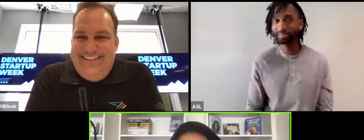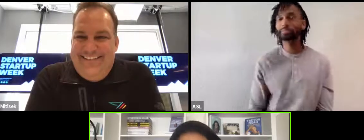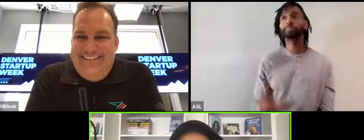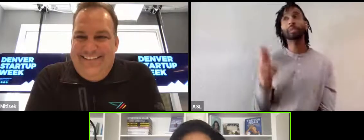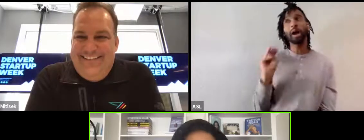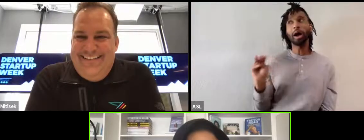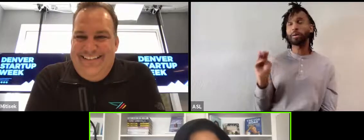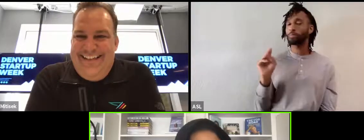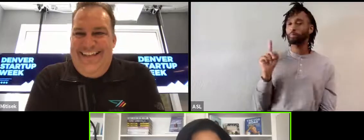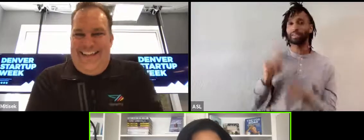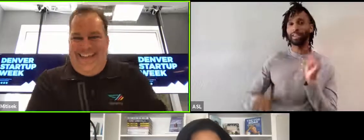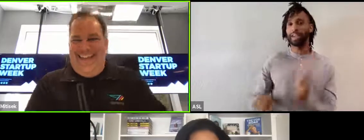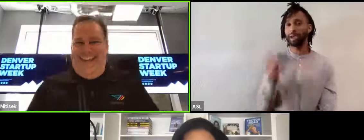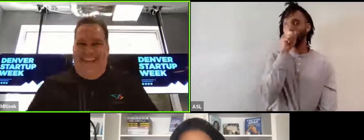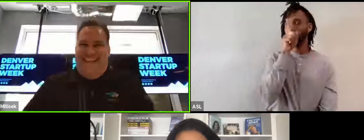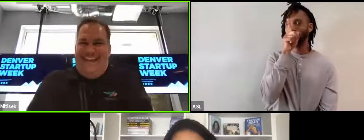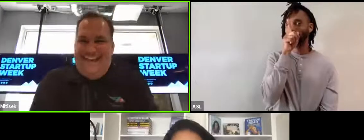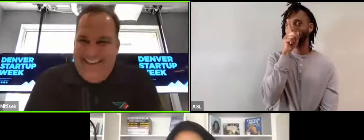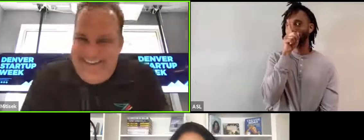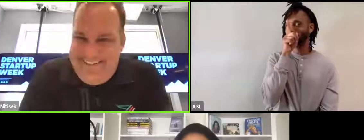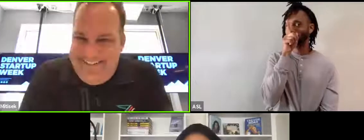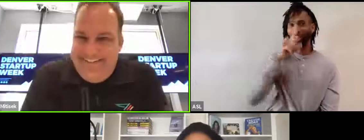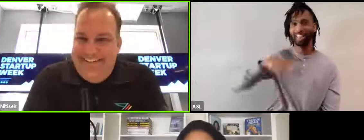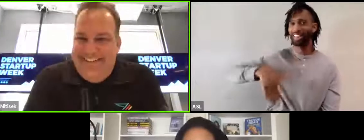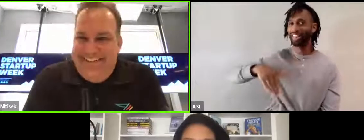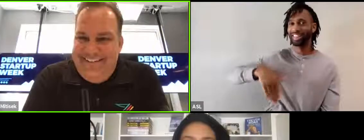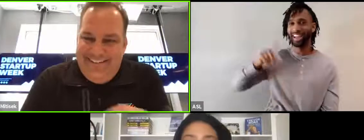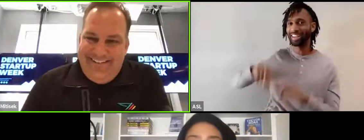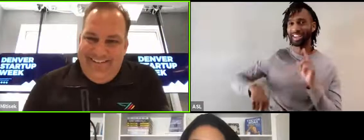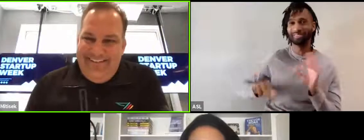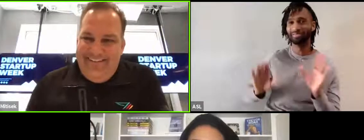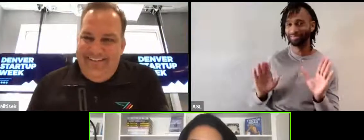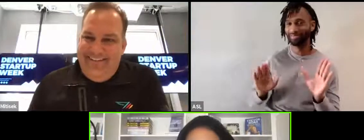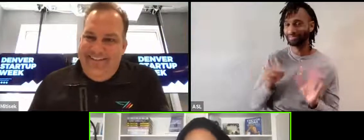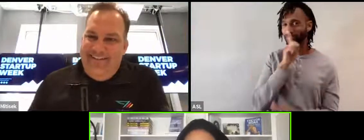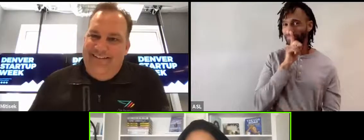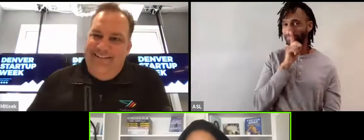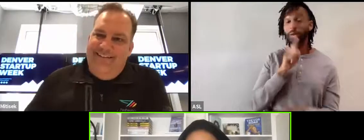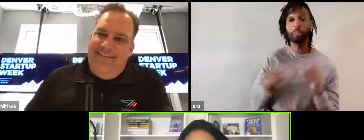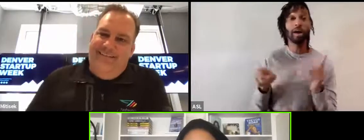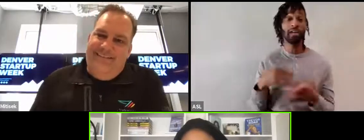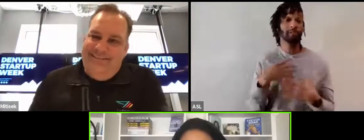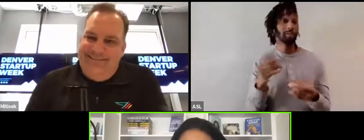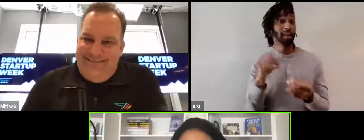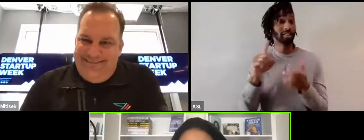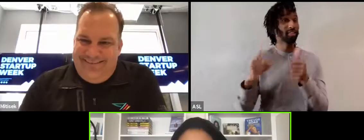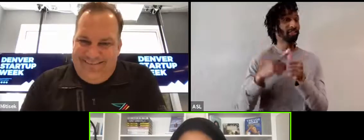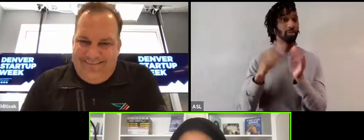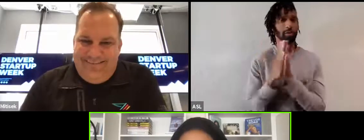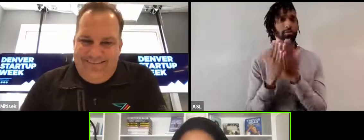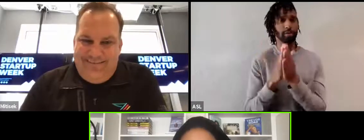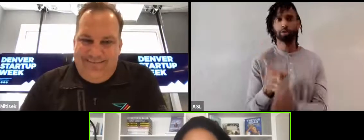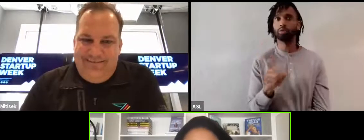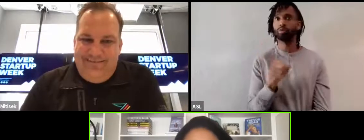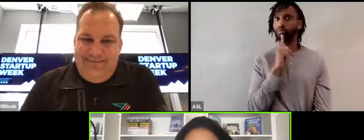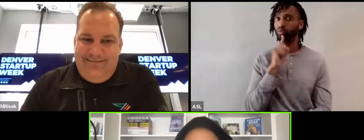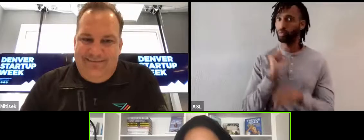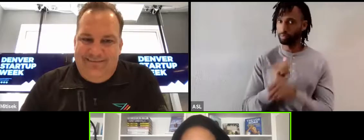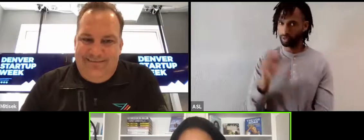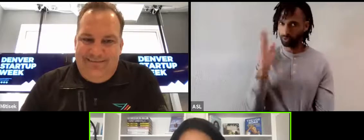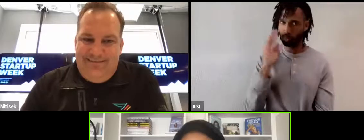Don't think I can just yet. But it's if you like the first book, you'll really really like this next